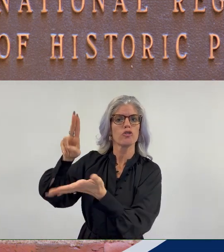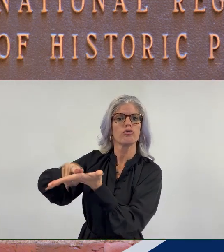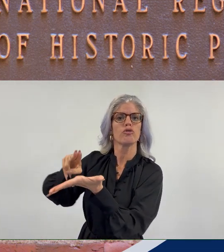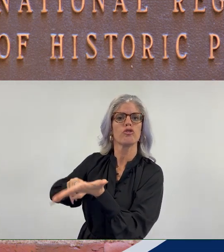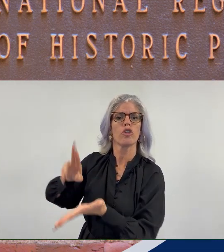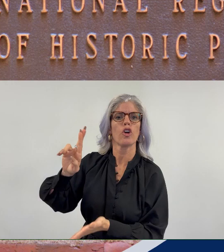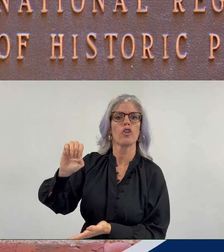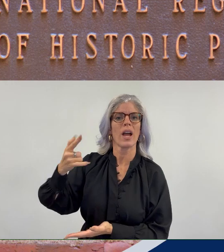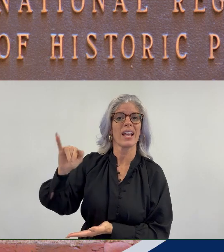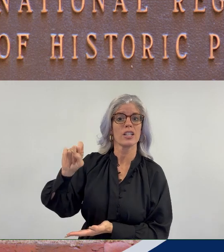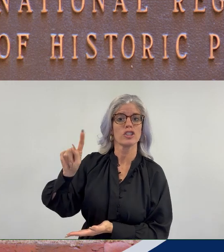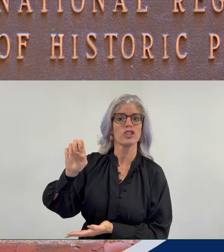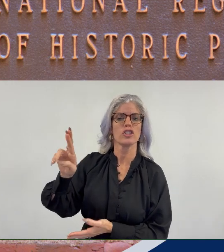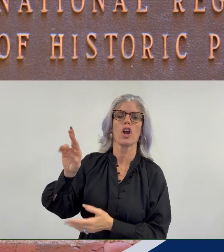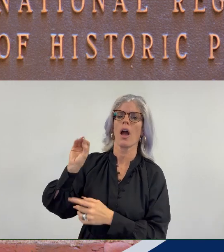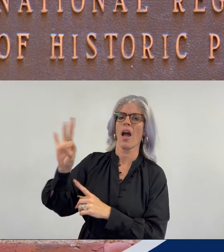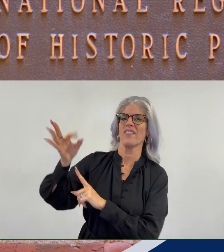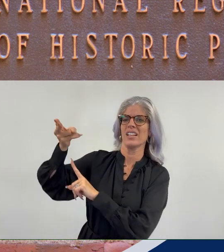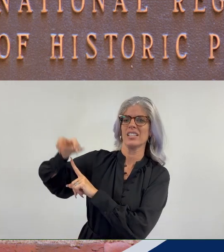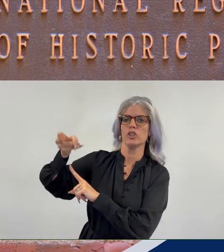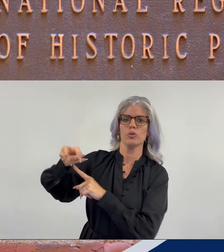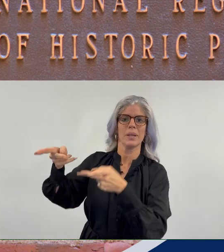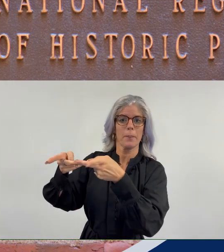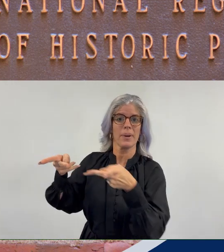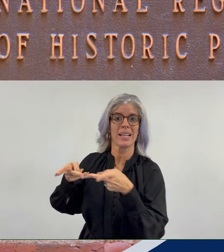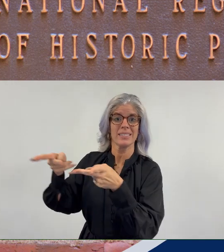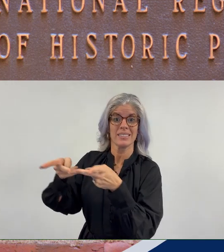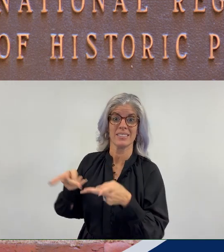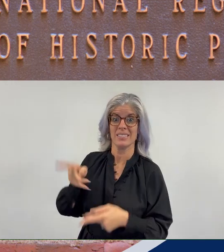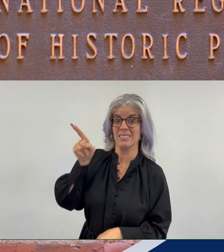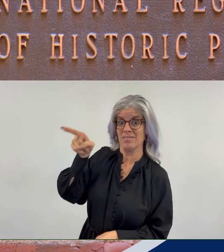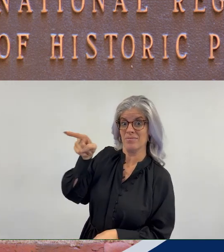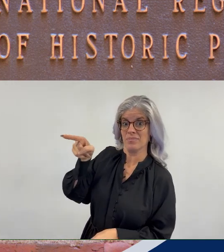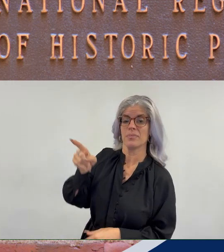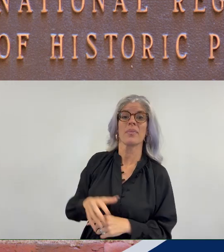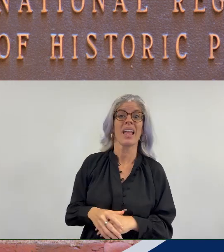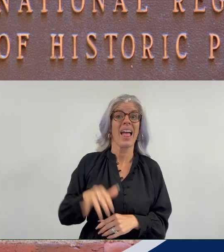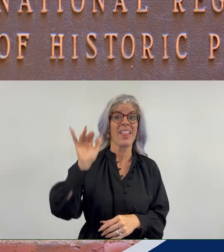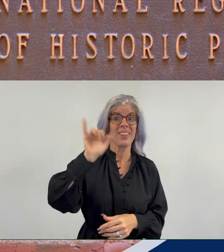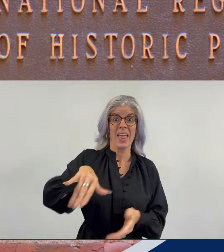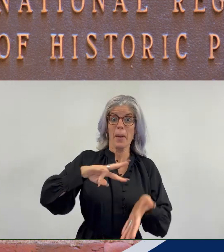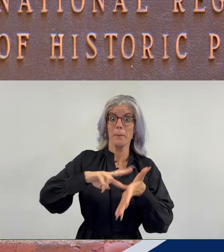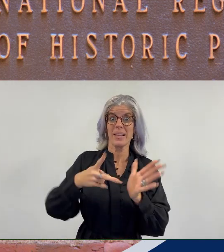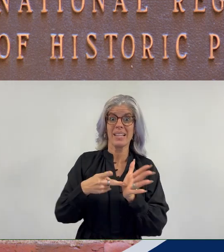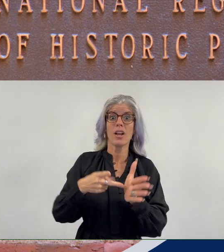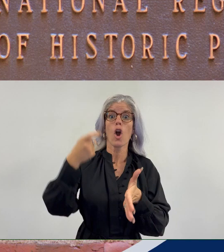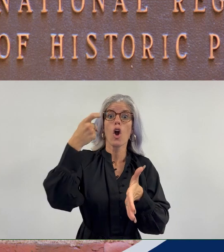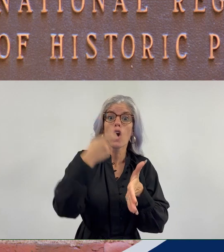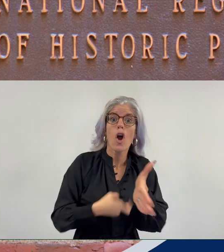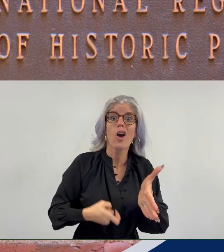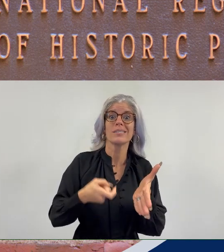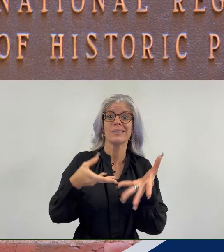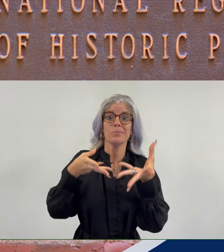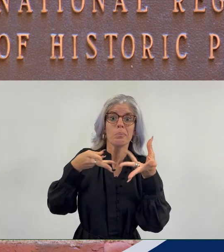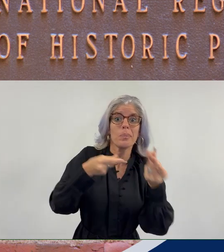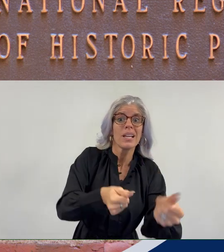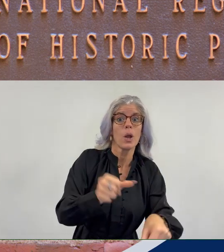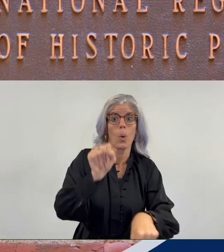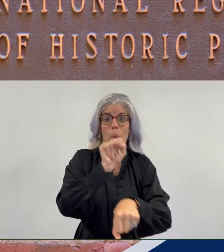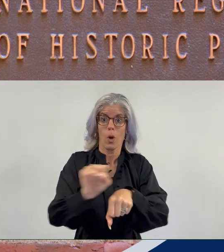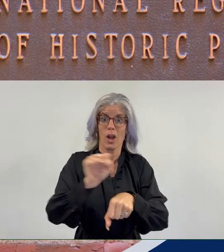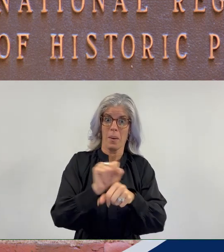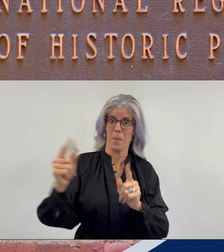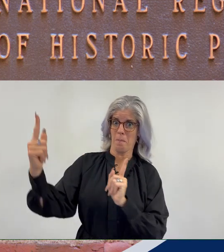if repair costs exceed replacement cost. Now, this is an exception to the regulatory requirement that when a facility is eligible for